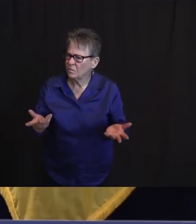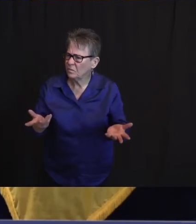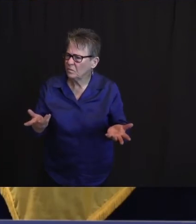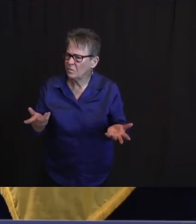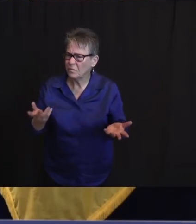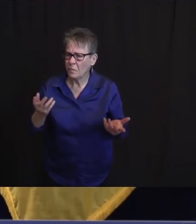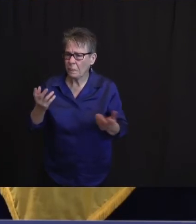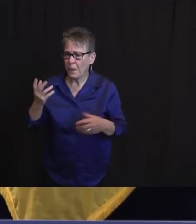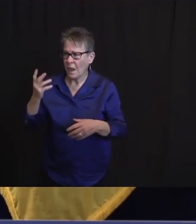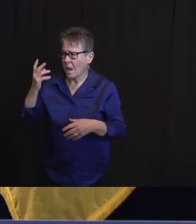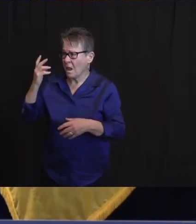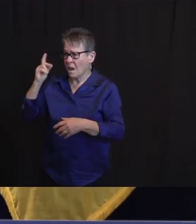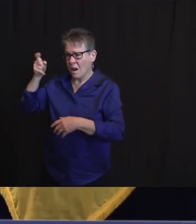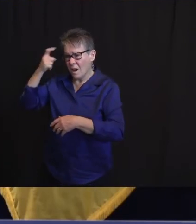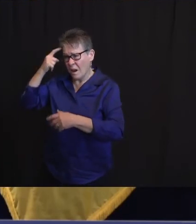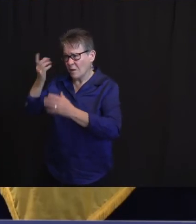hearing it.